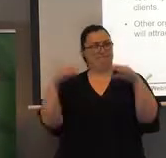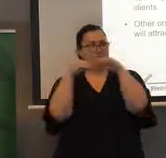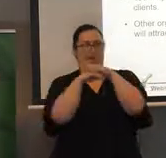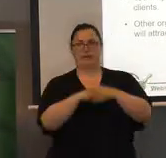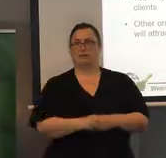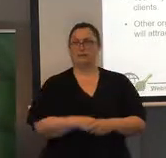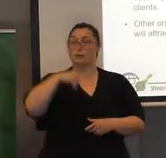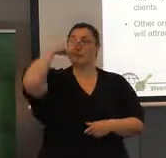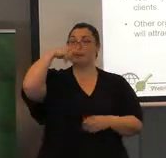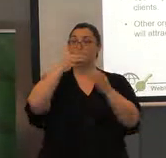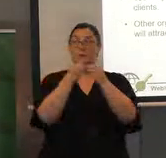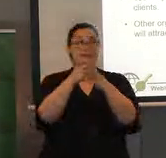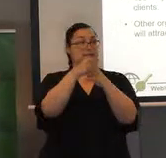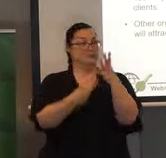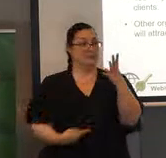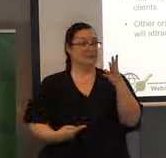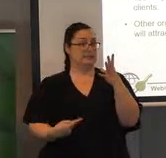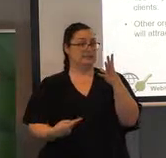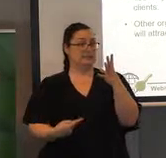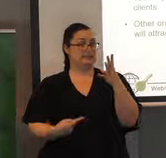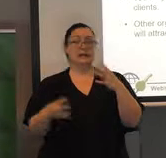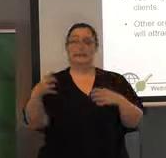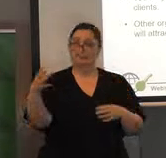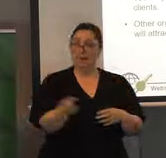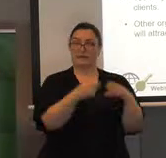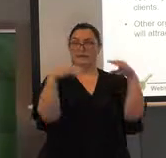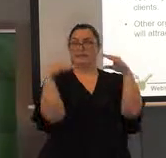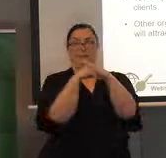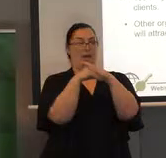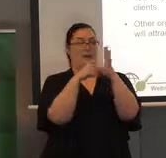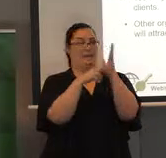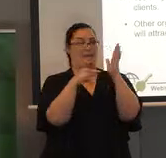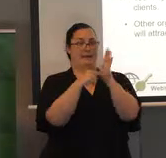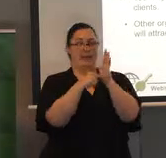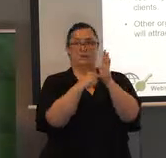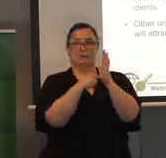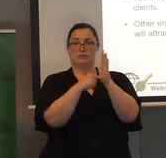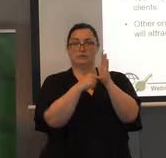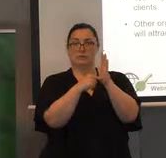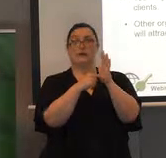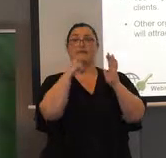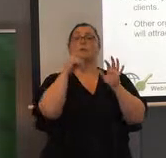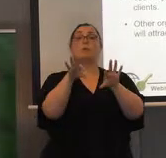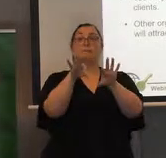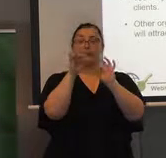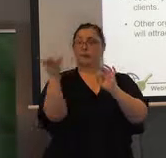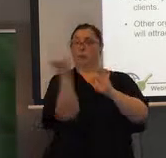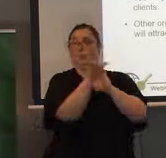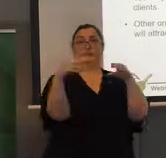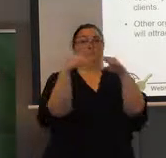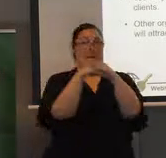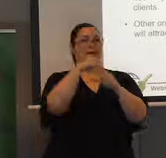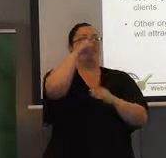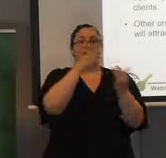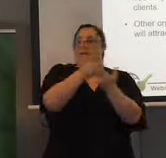disabilities, this minimum 20% of the population, will open the bank account with the website that works best for